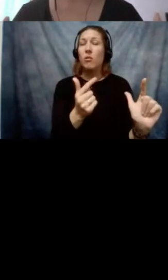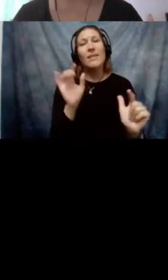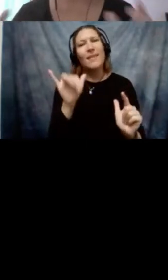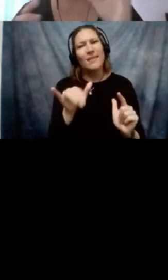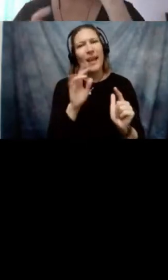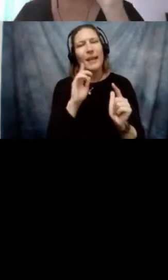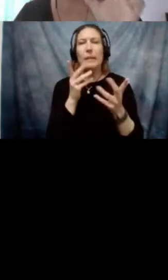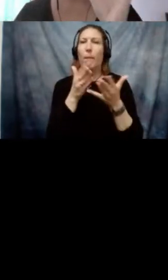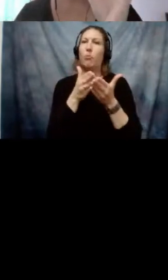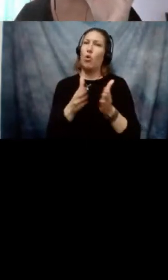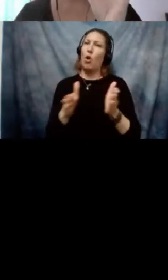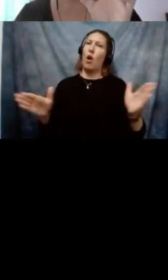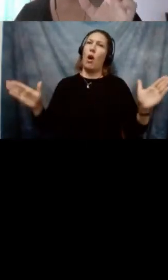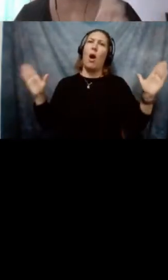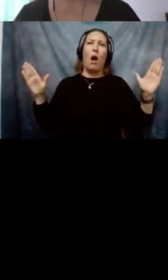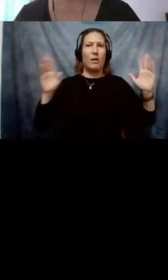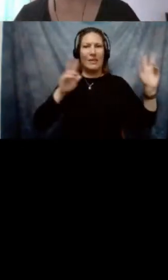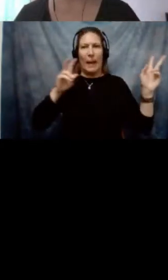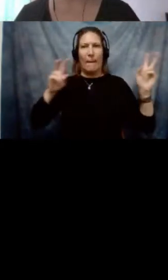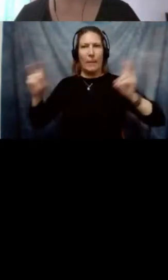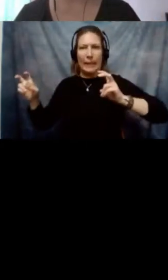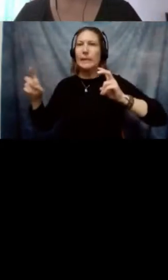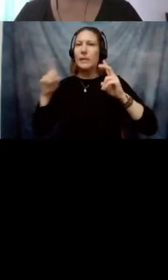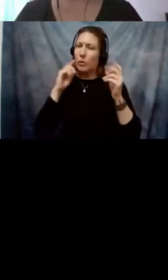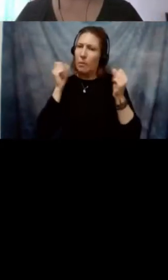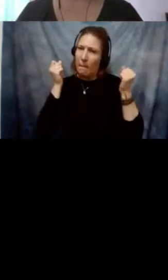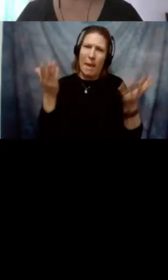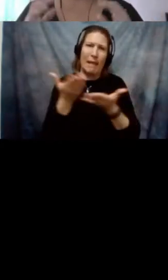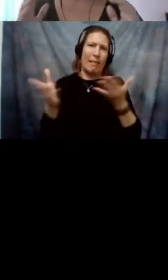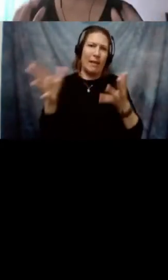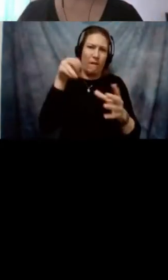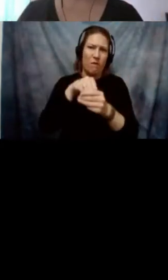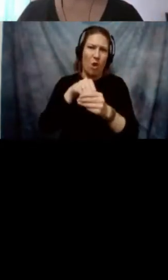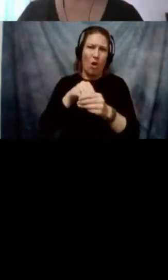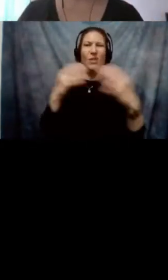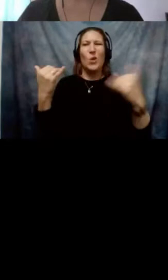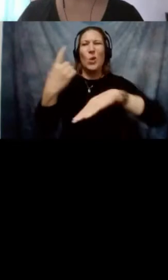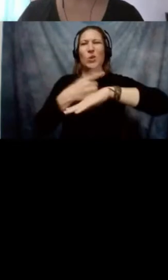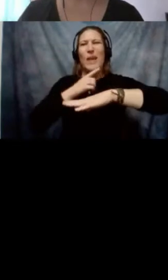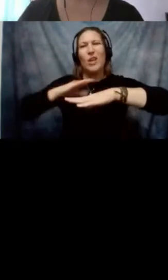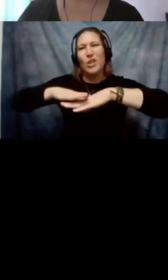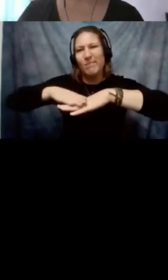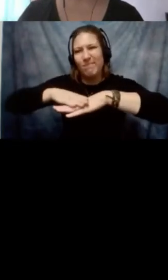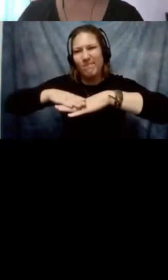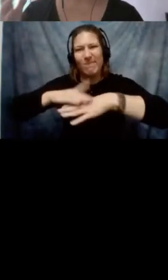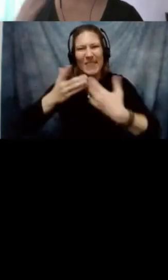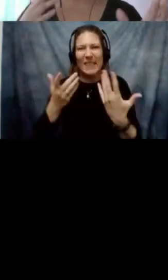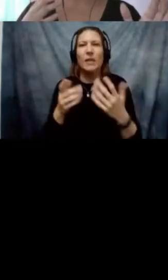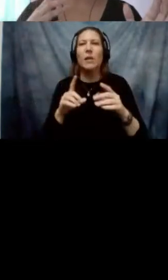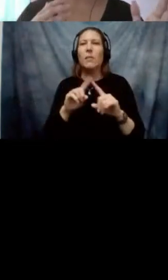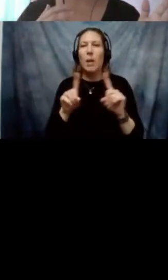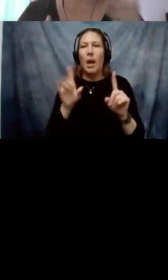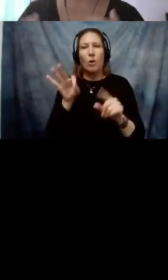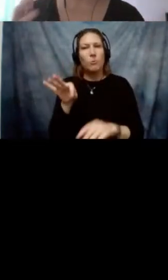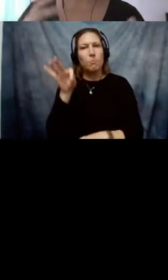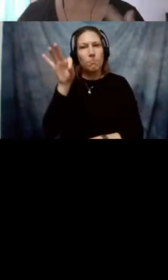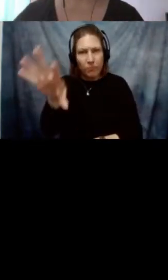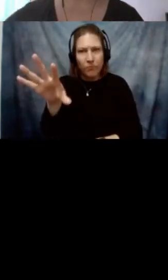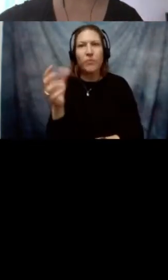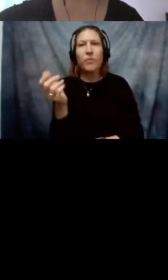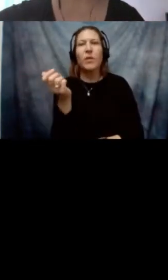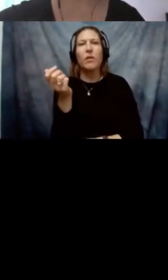just skimming the tip of the iceberg, and we can't possibly go over everything today, but I will give you some additional resources